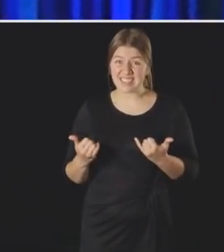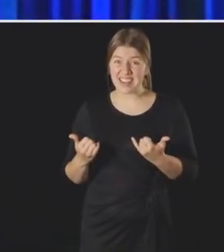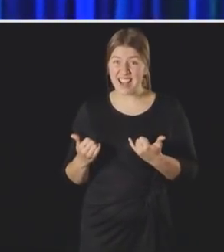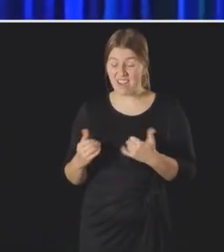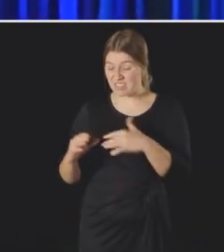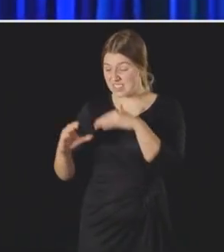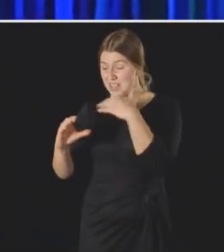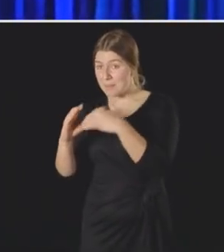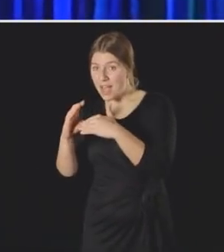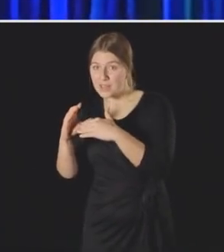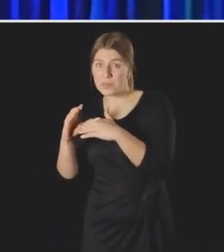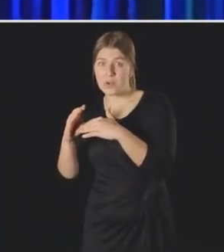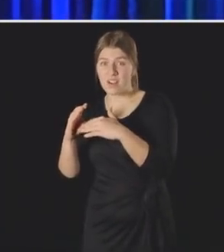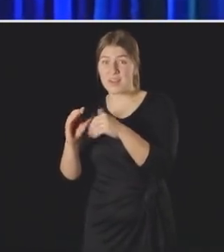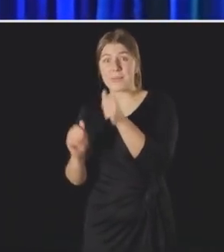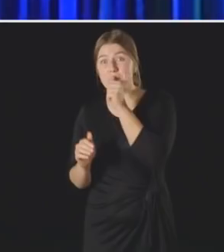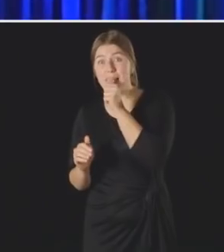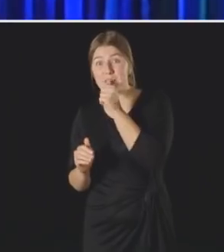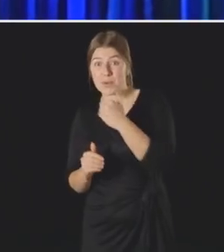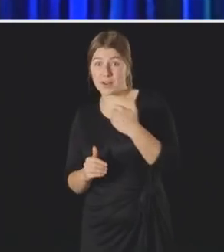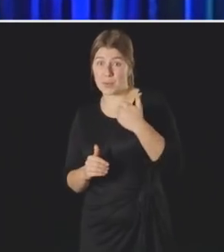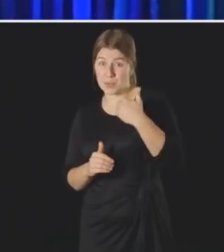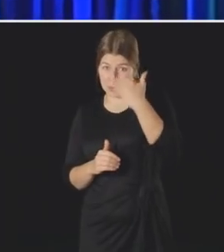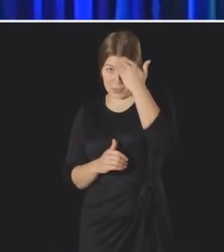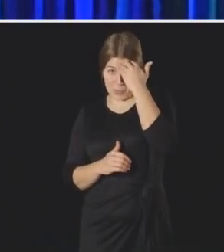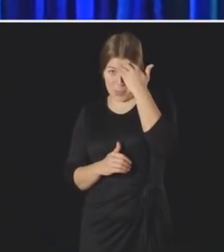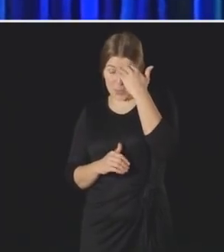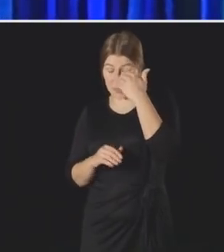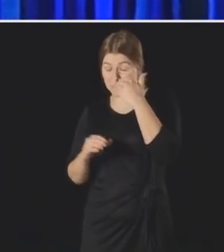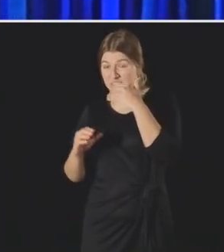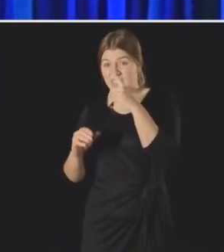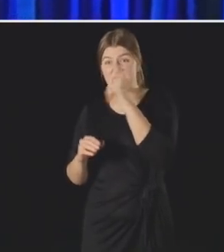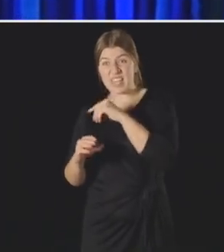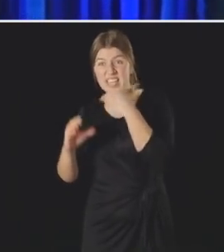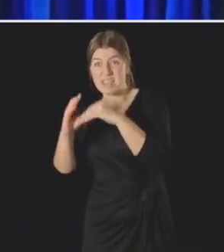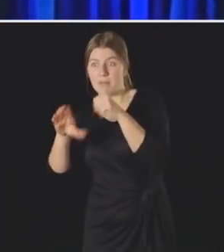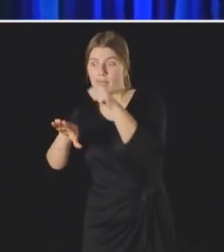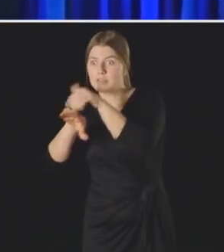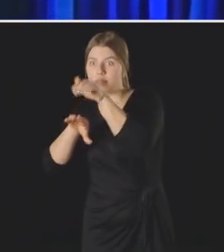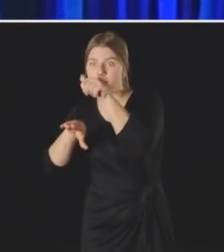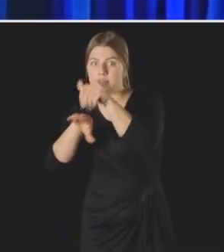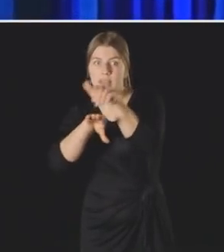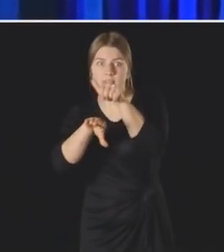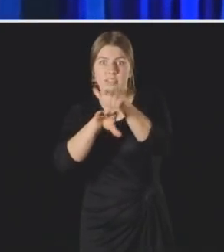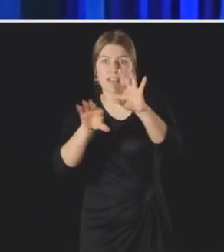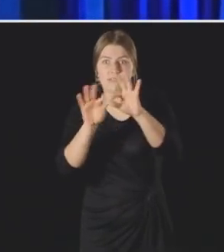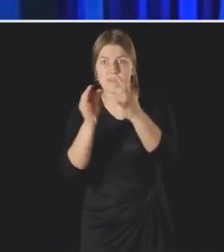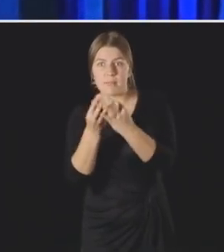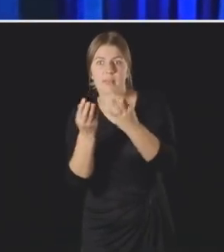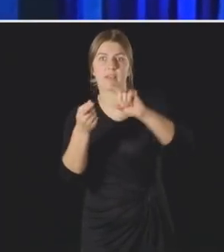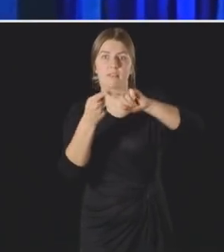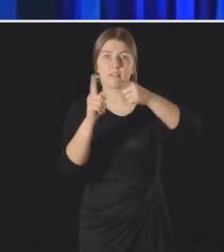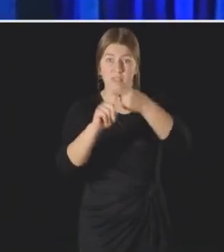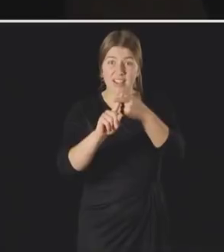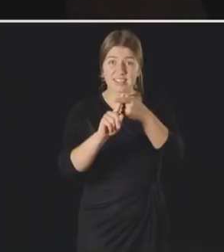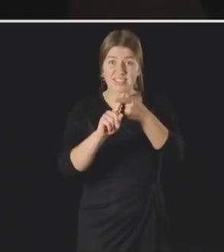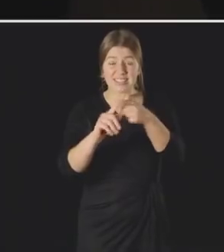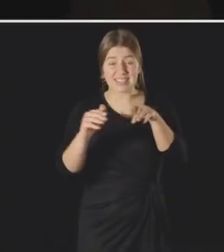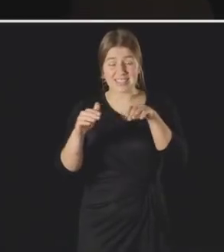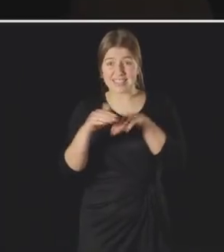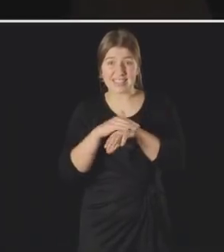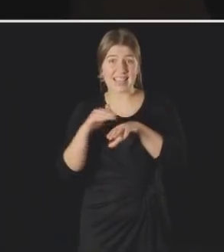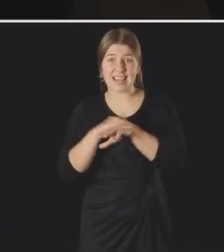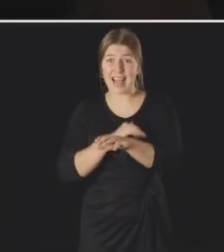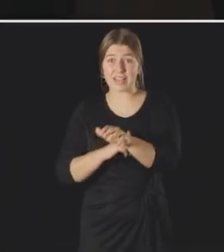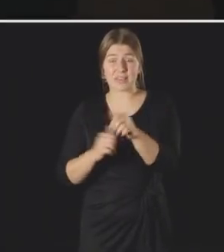got your Gmail login and password. They started sending spam emails to your family and friends. They got access to all of your